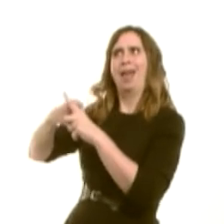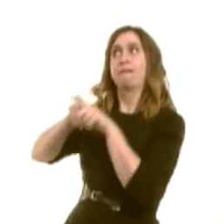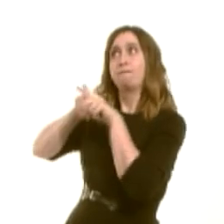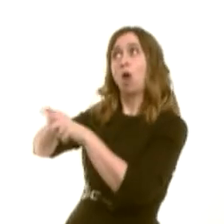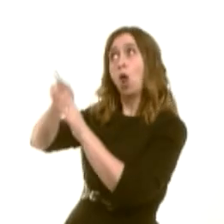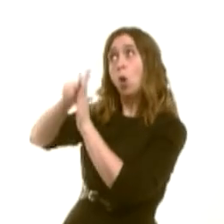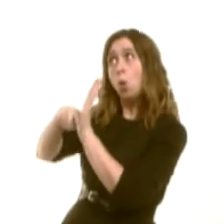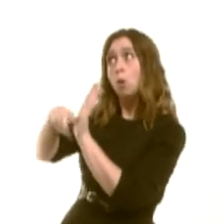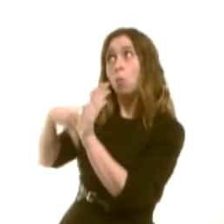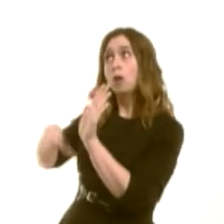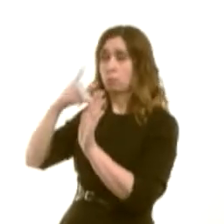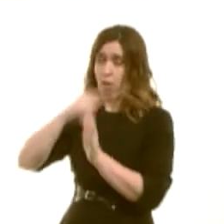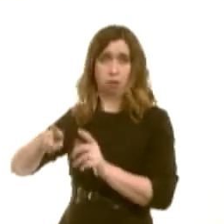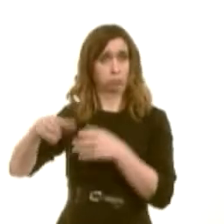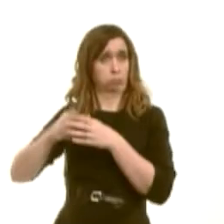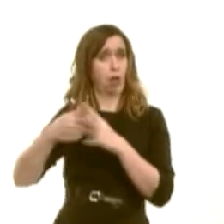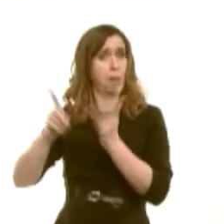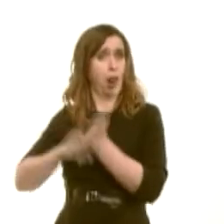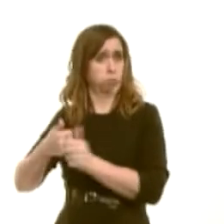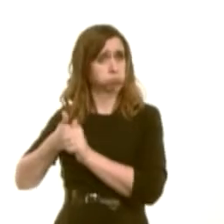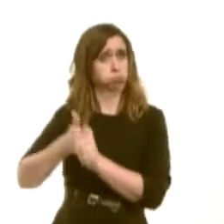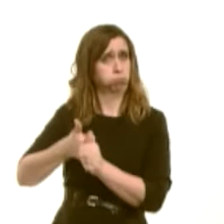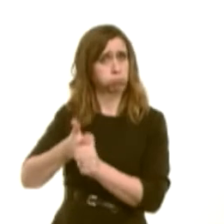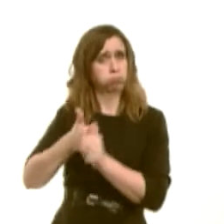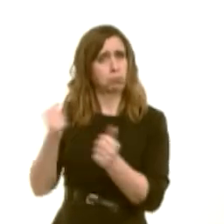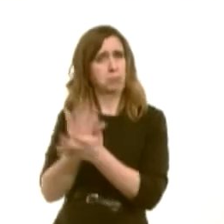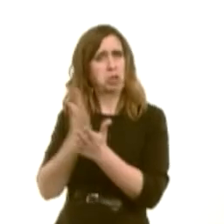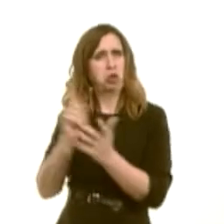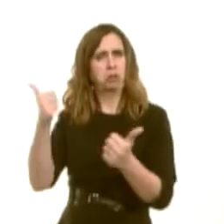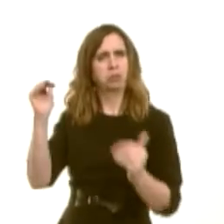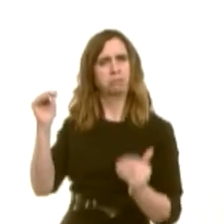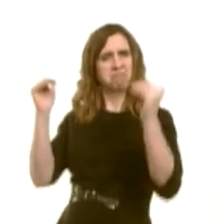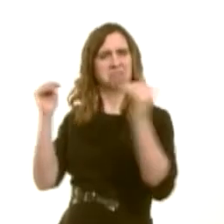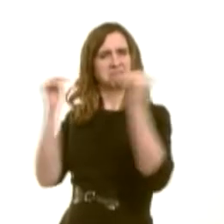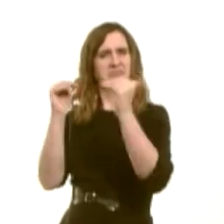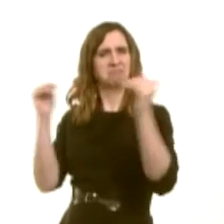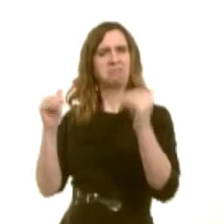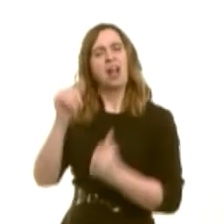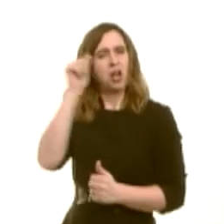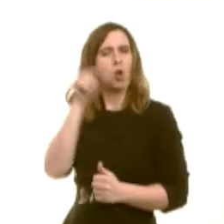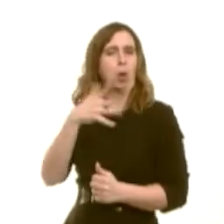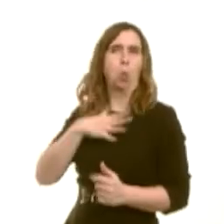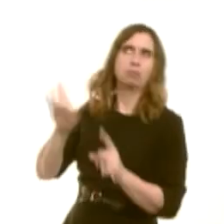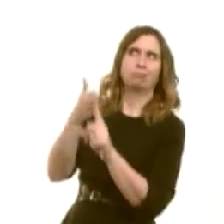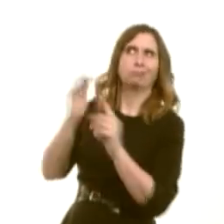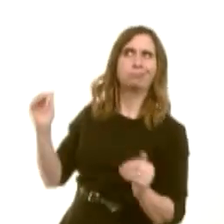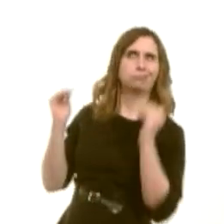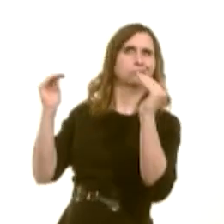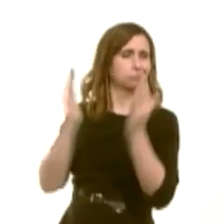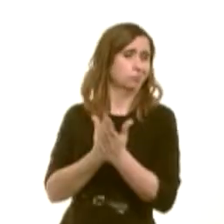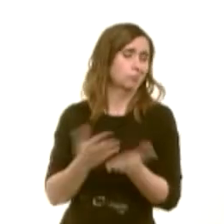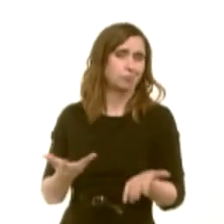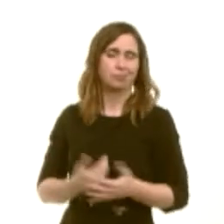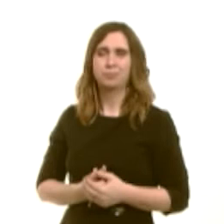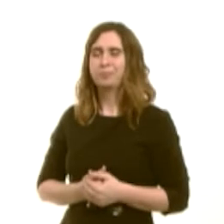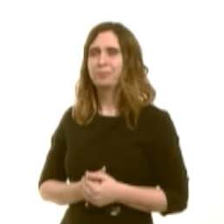that assistance is available in order to make sure that museums reach the standard that I'm sure they would want to reach anyway. Question 6, Mike Hedges.